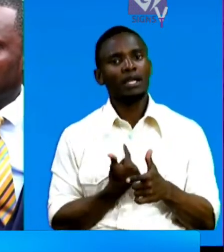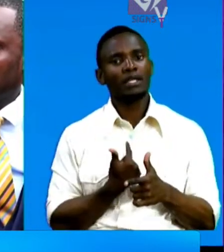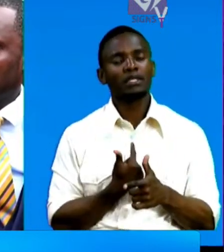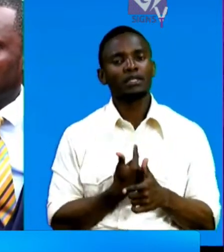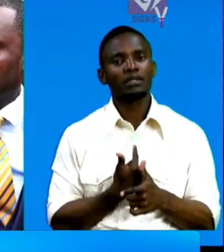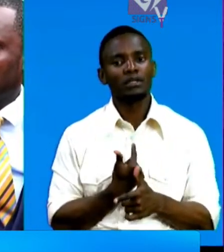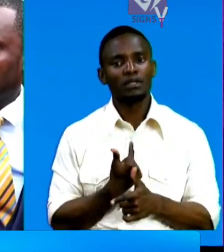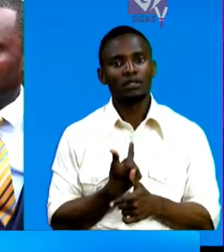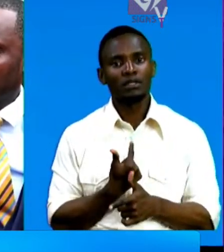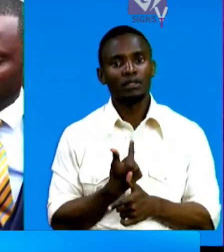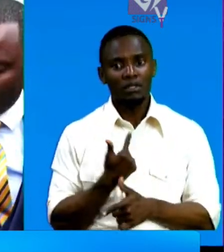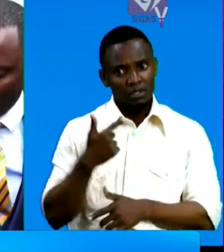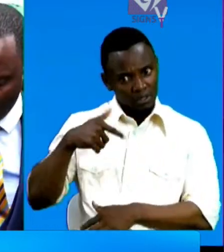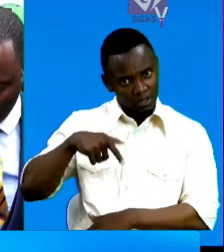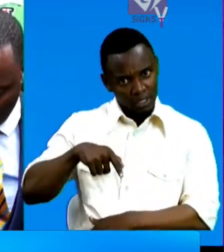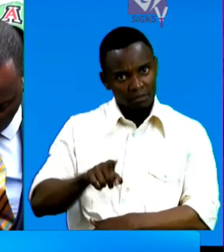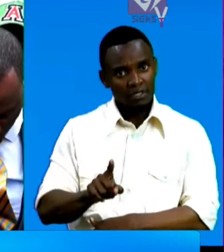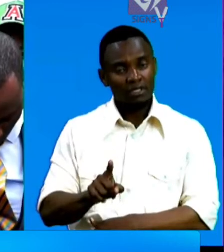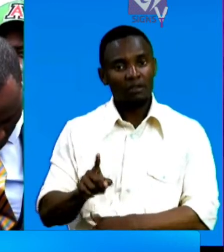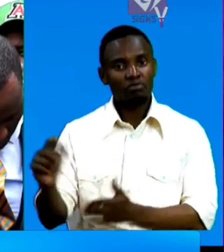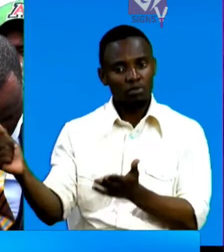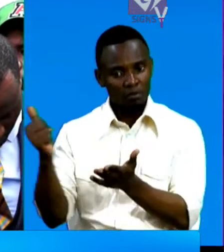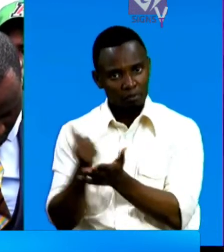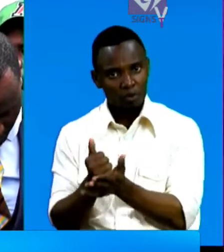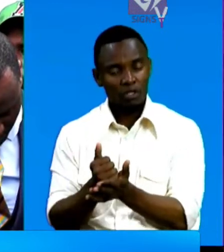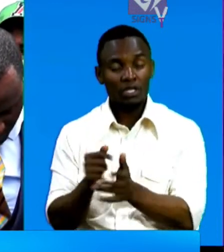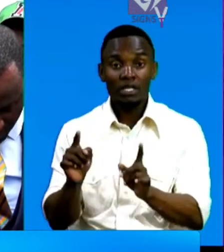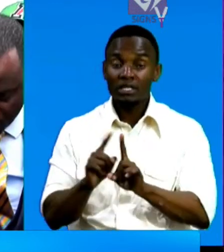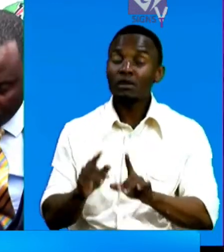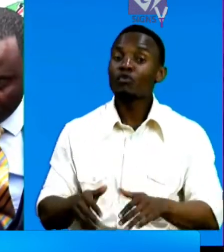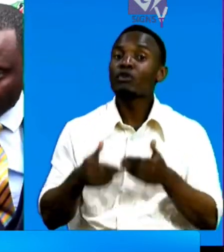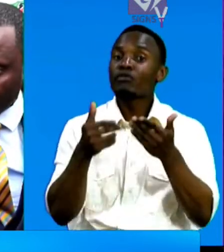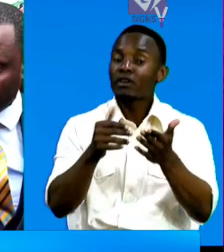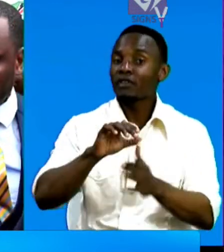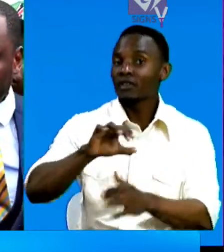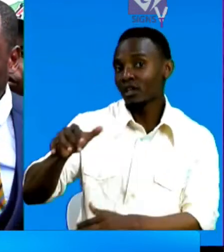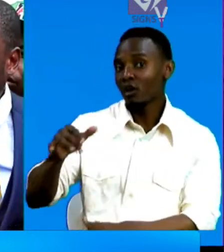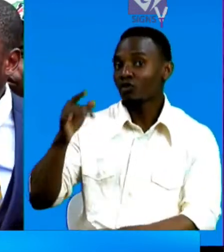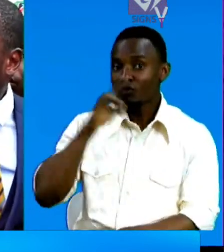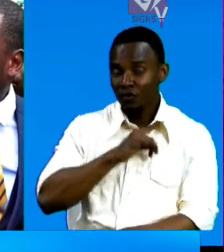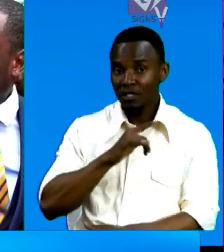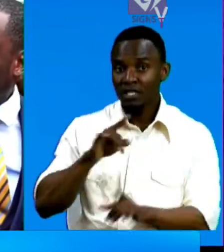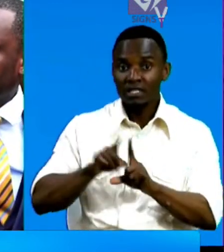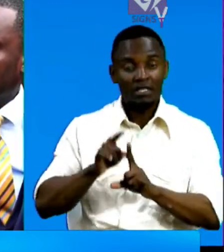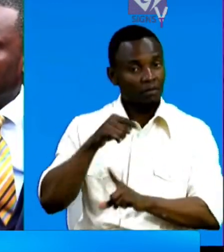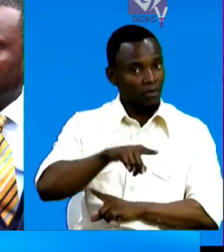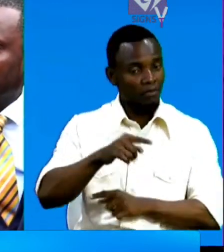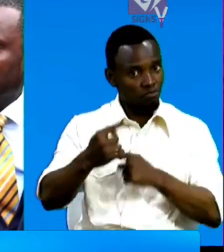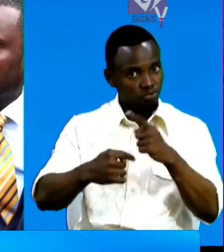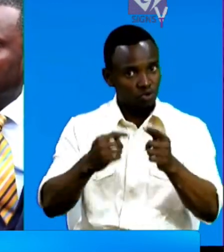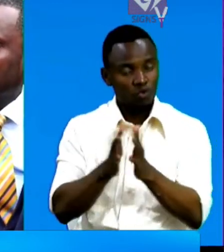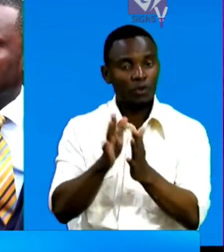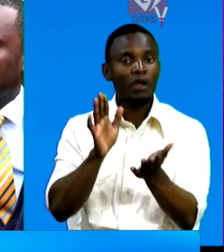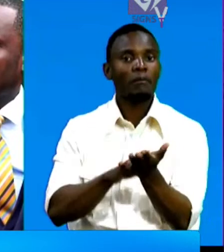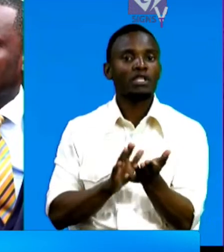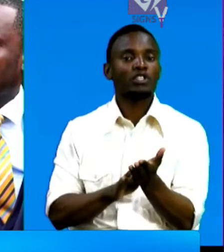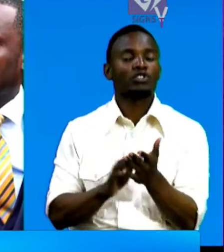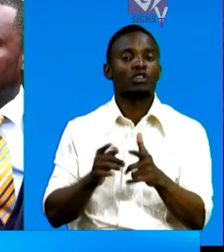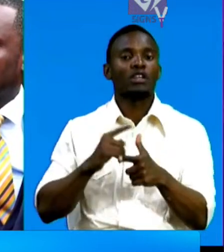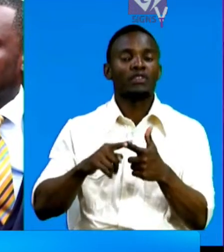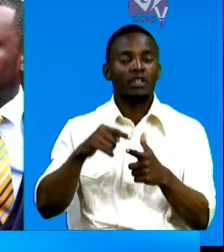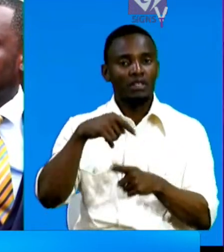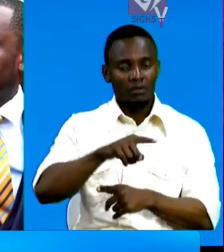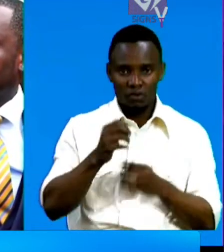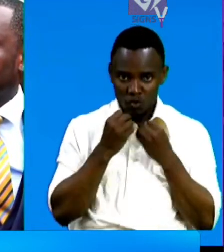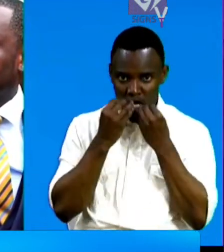gotten back. We have put this demand to the county. They have told us they are studying our petition and they are going to get back to